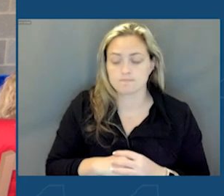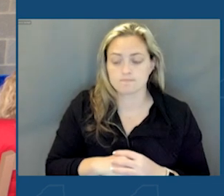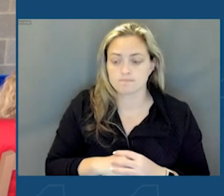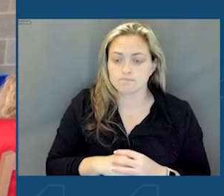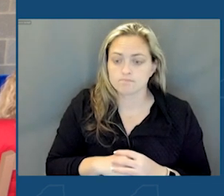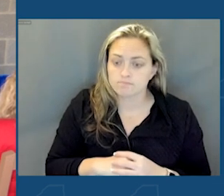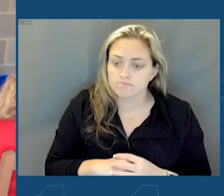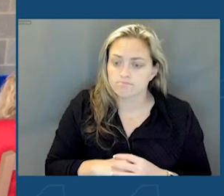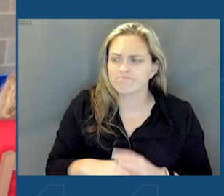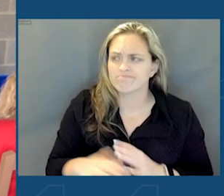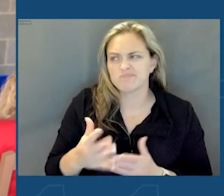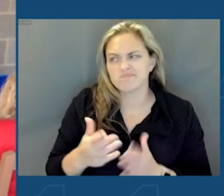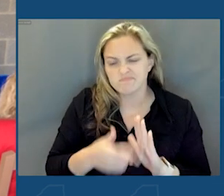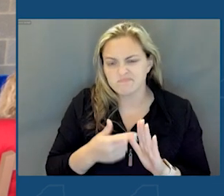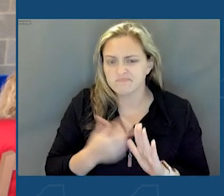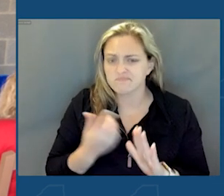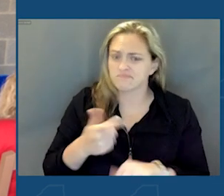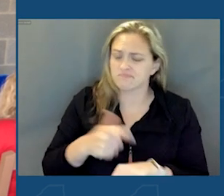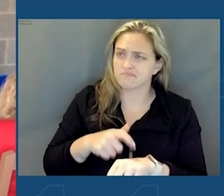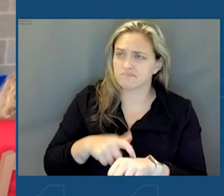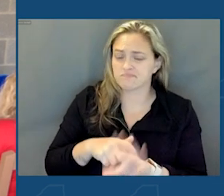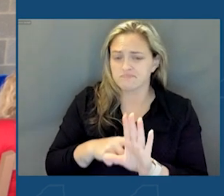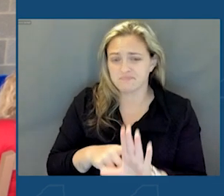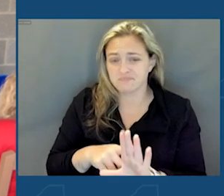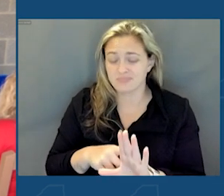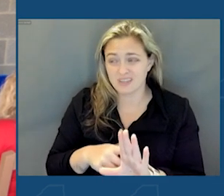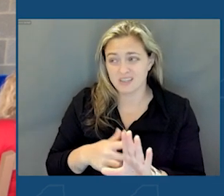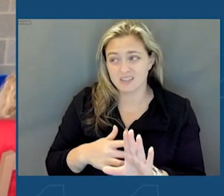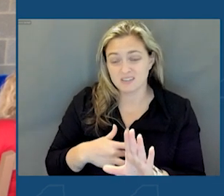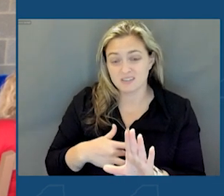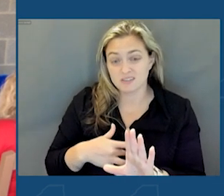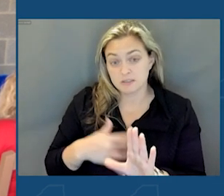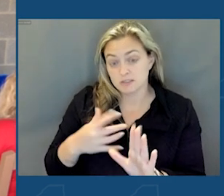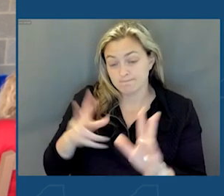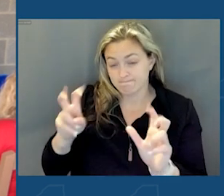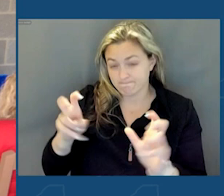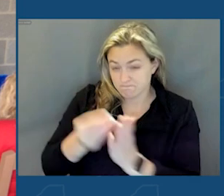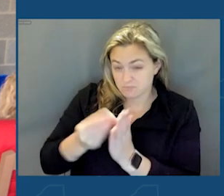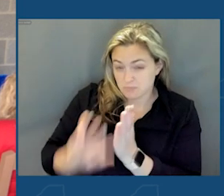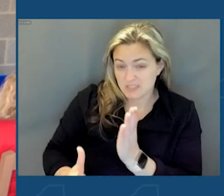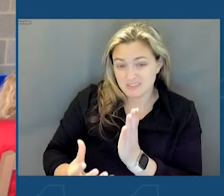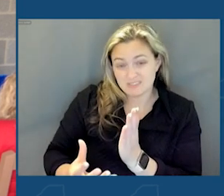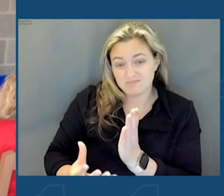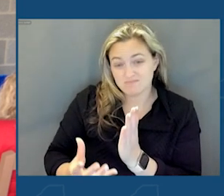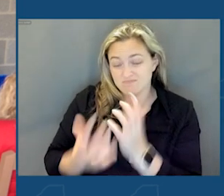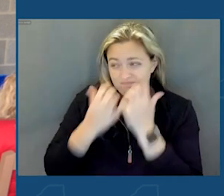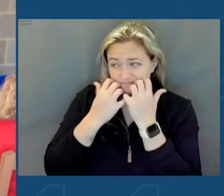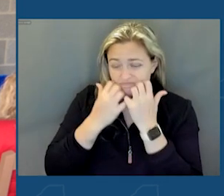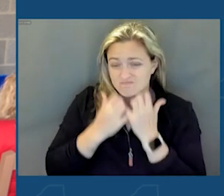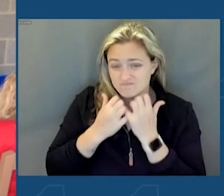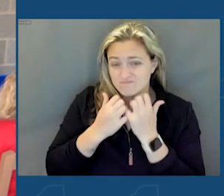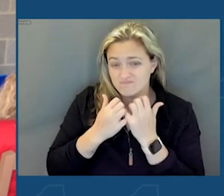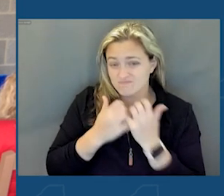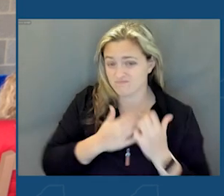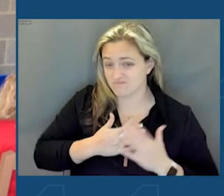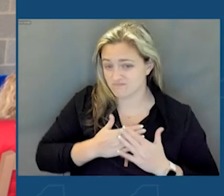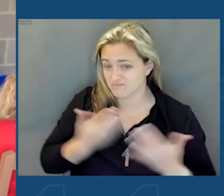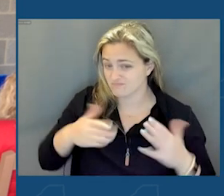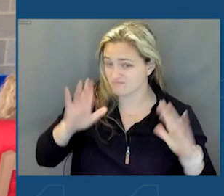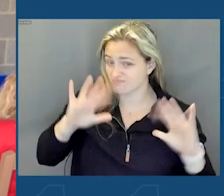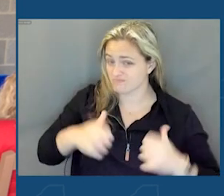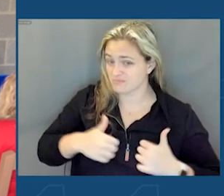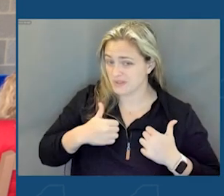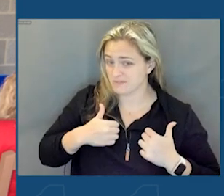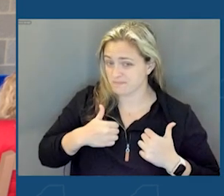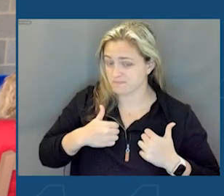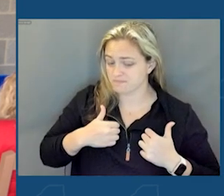are times when it is a cost and a dear one indeed. Let us never forget